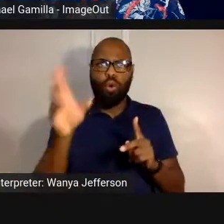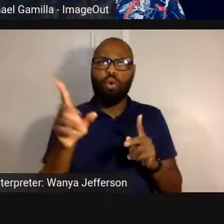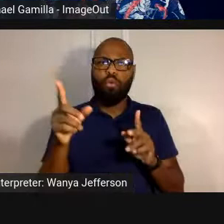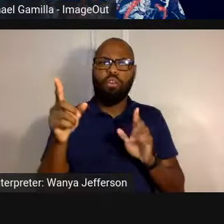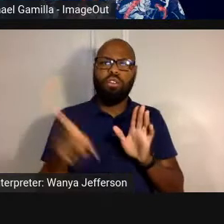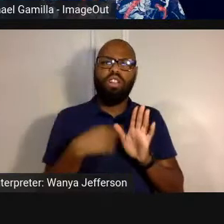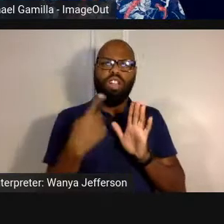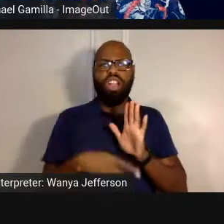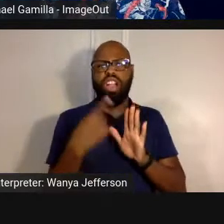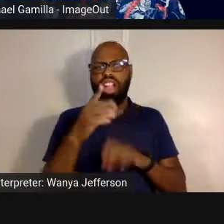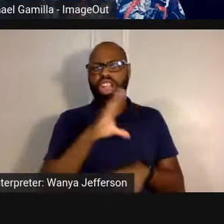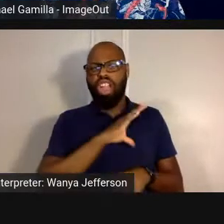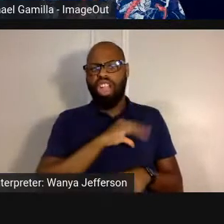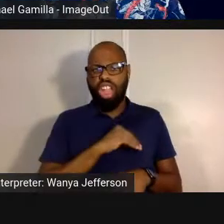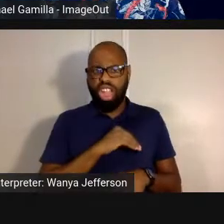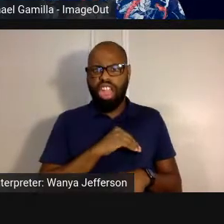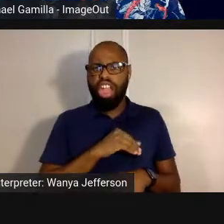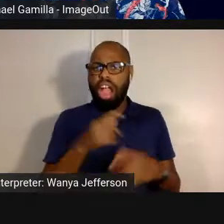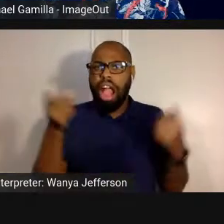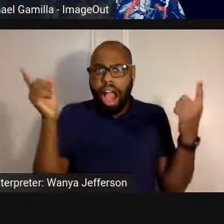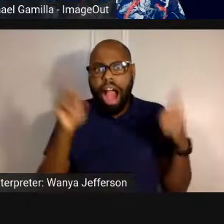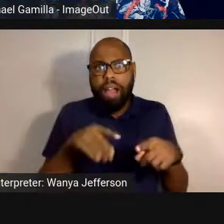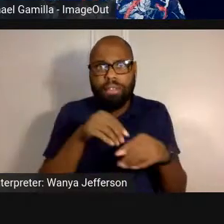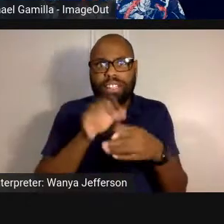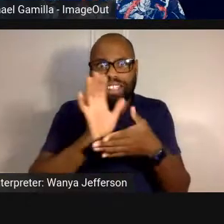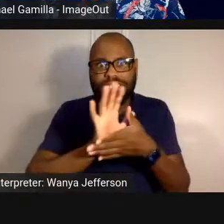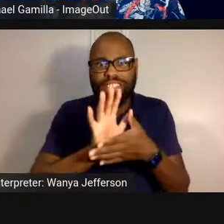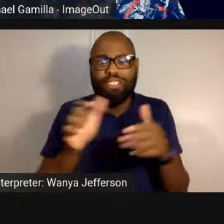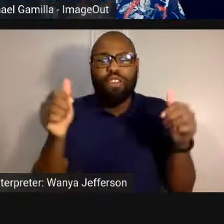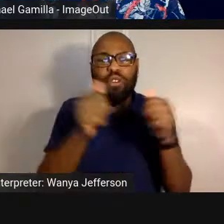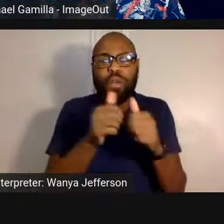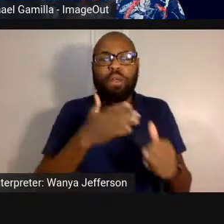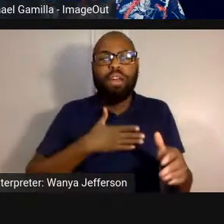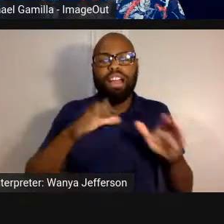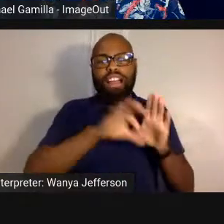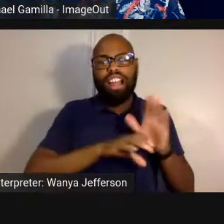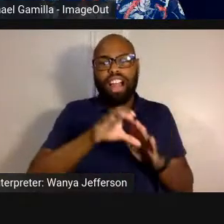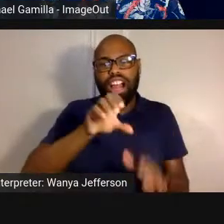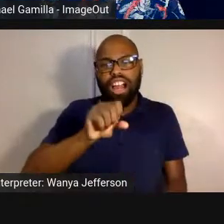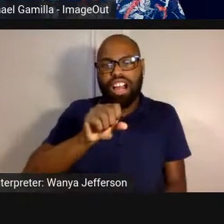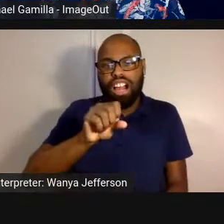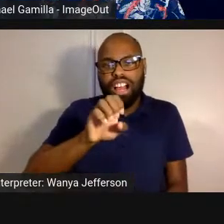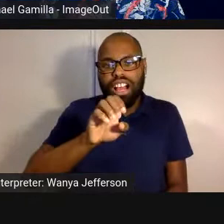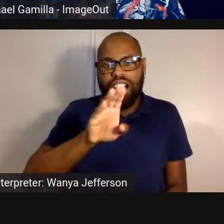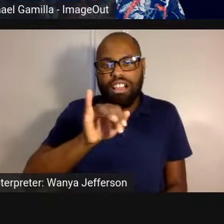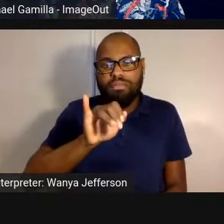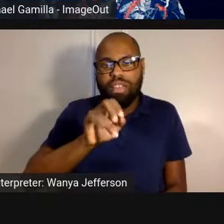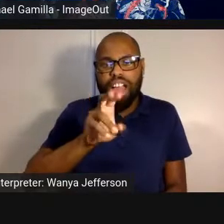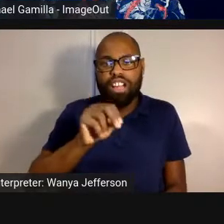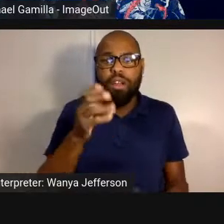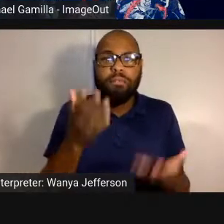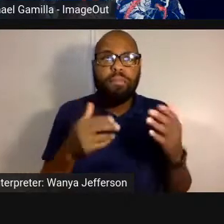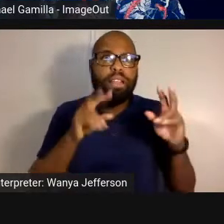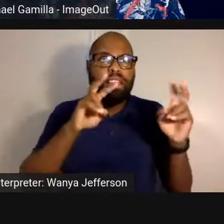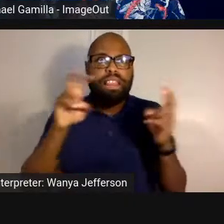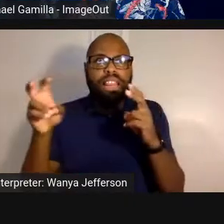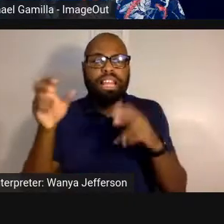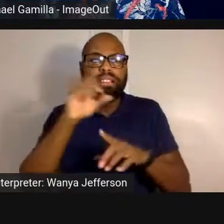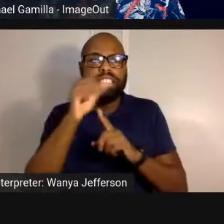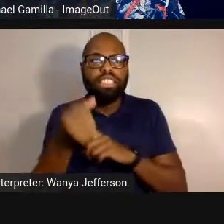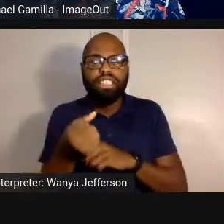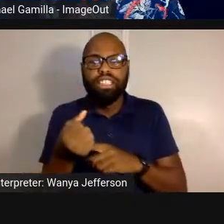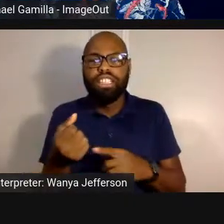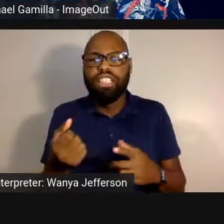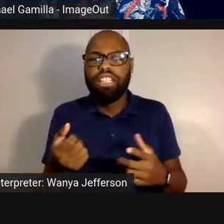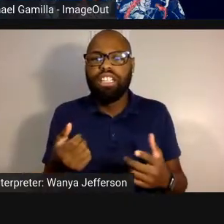film with Sebastian and or things or situations. But if you follow your dreams and